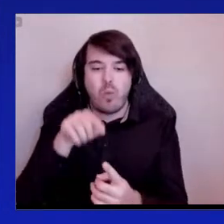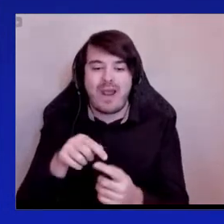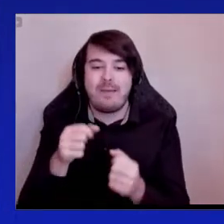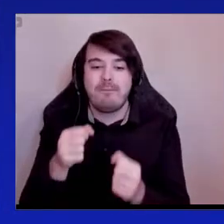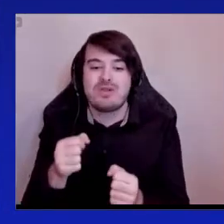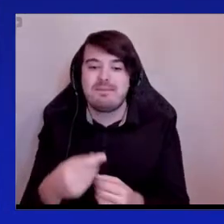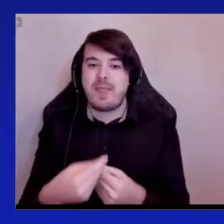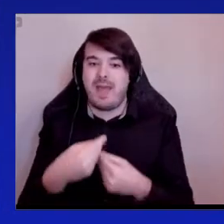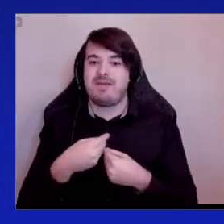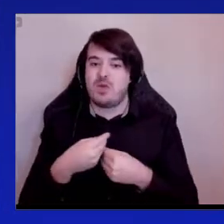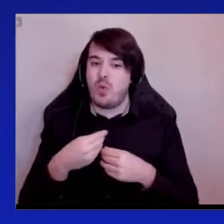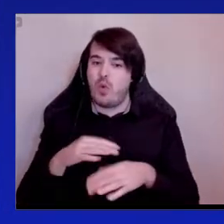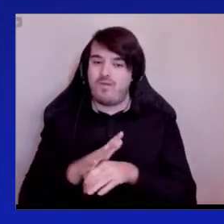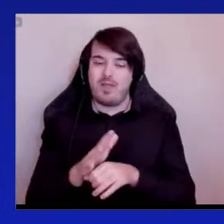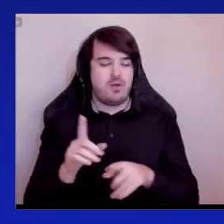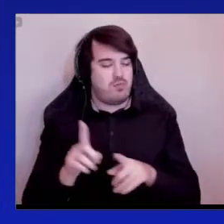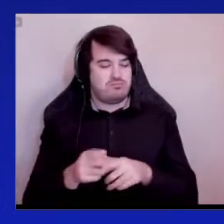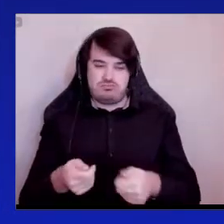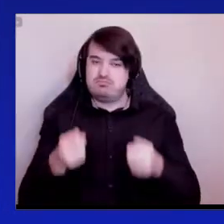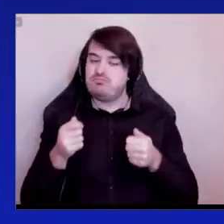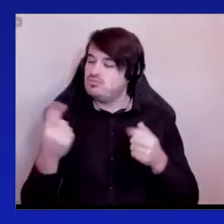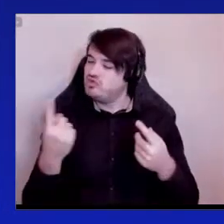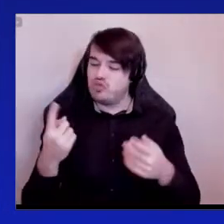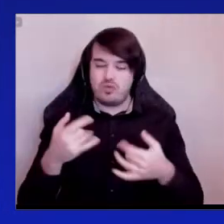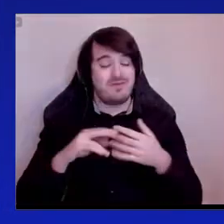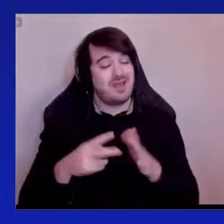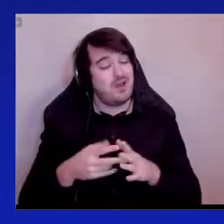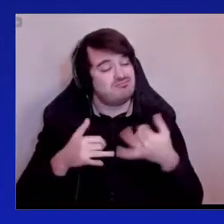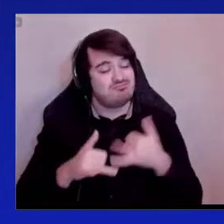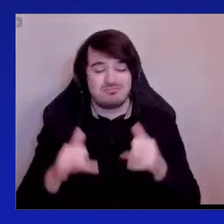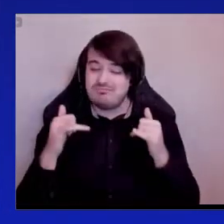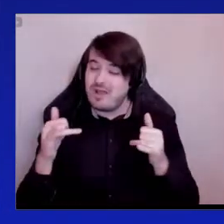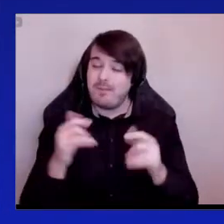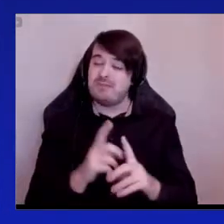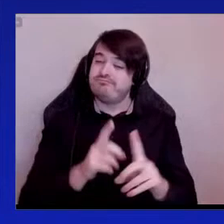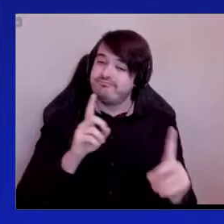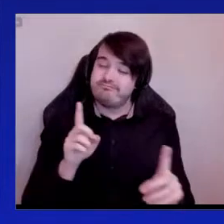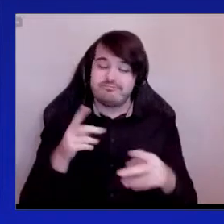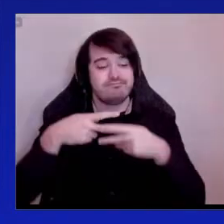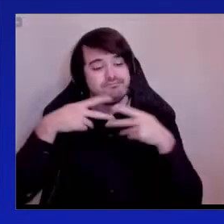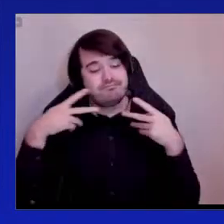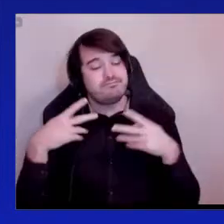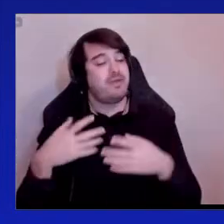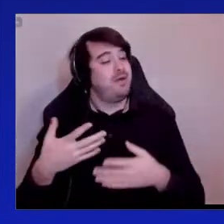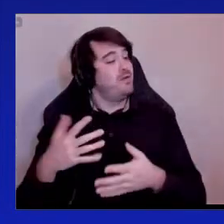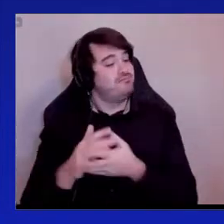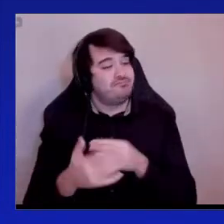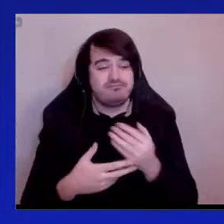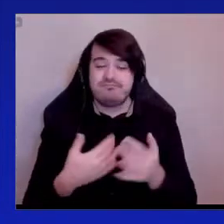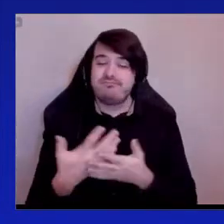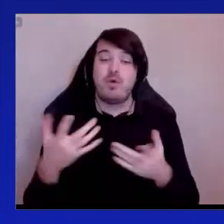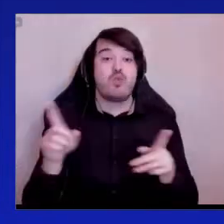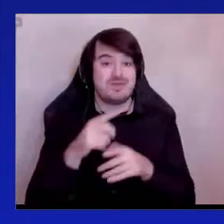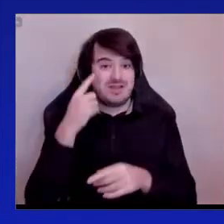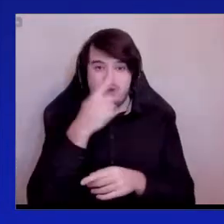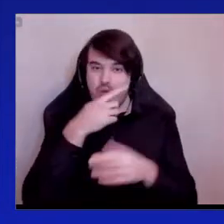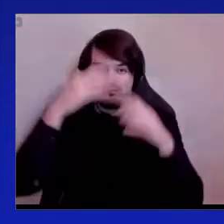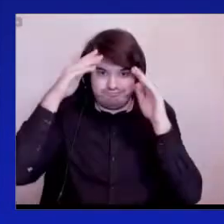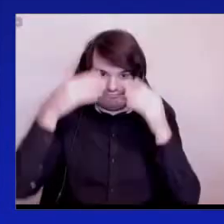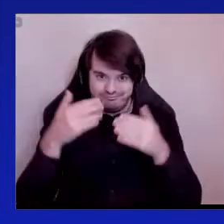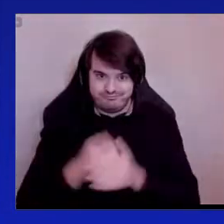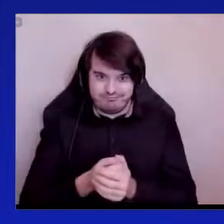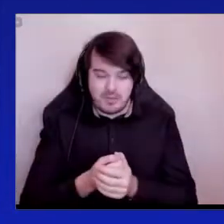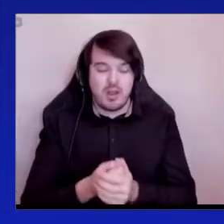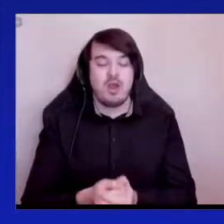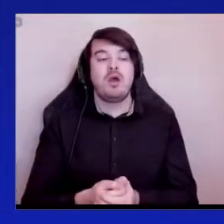the distance. So eye shields, wearing eye protection. So the measures actually are very similar. We